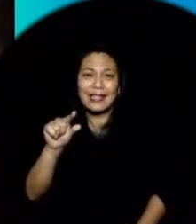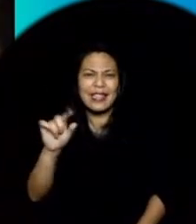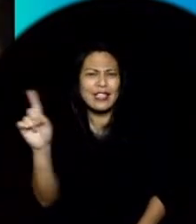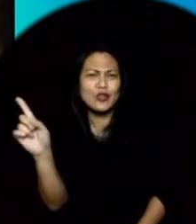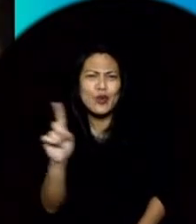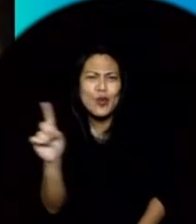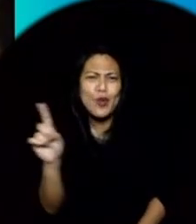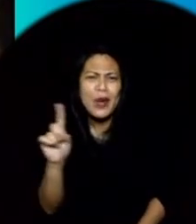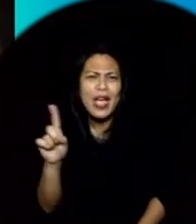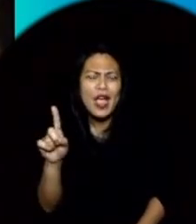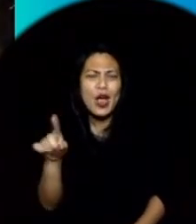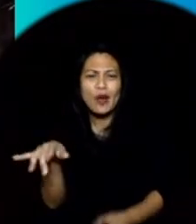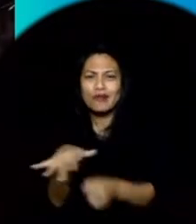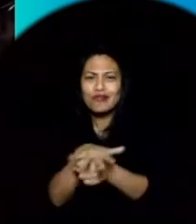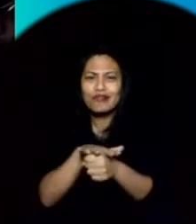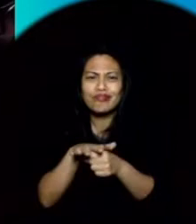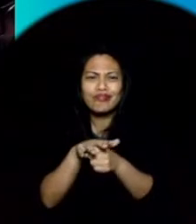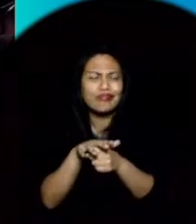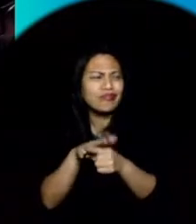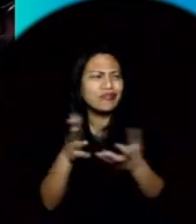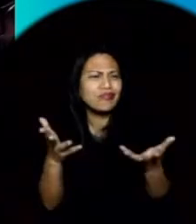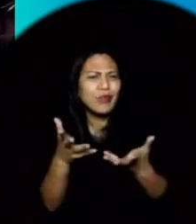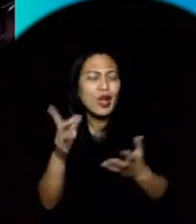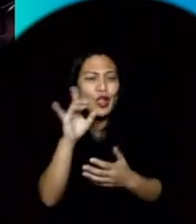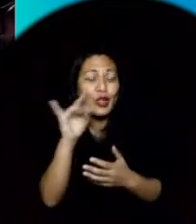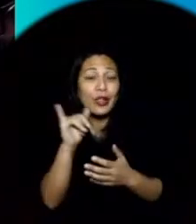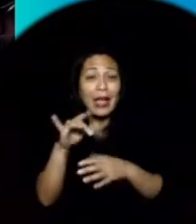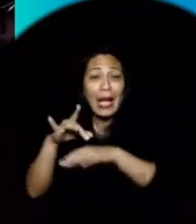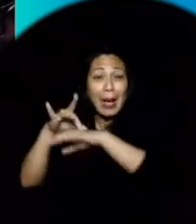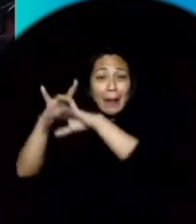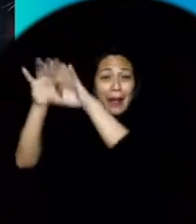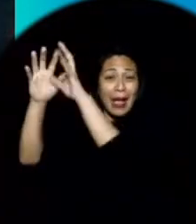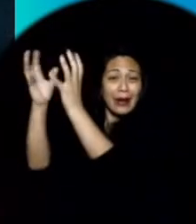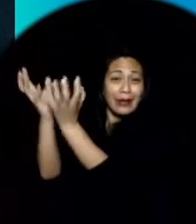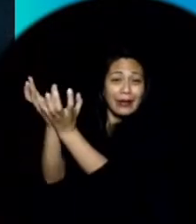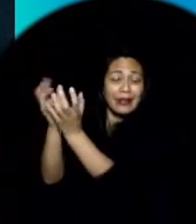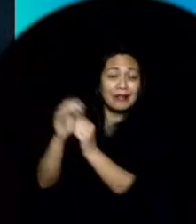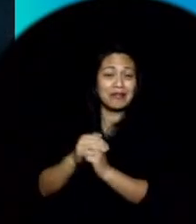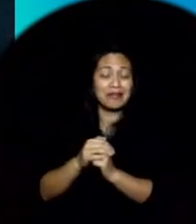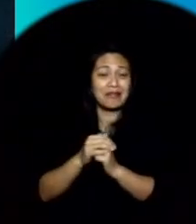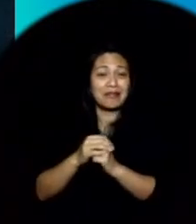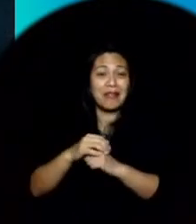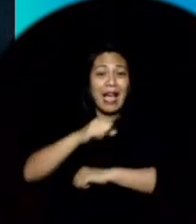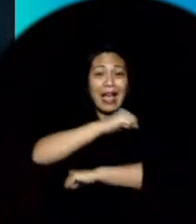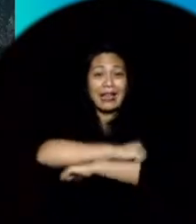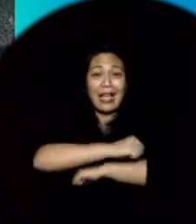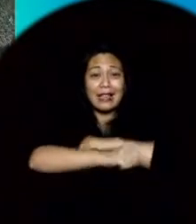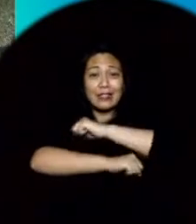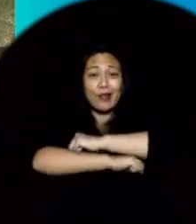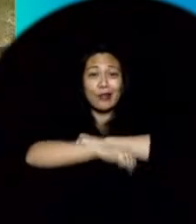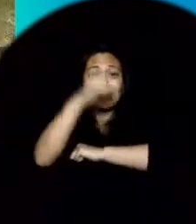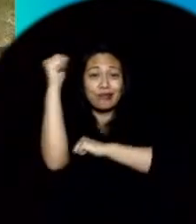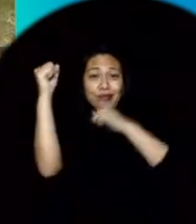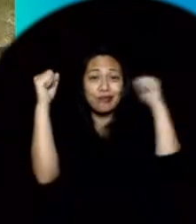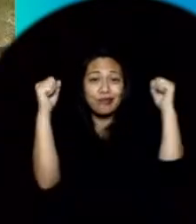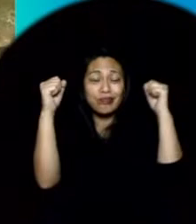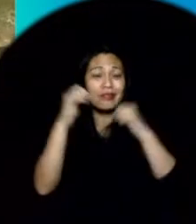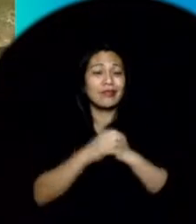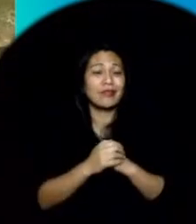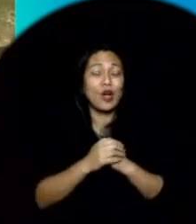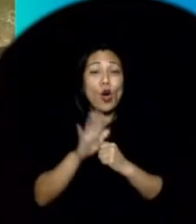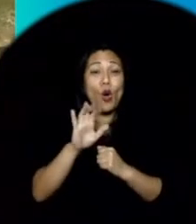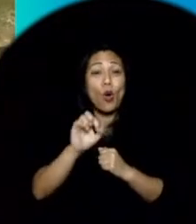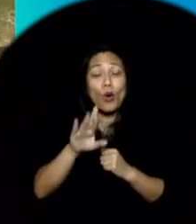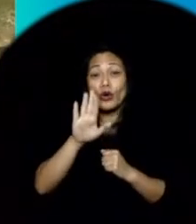story. It can be a planet light years away, a medieval castle, or your neighborhood, like in The